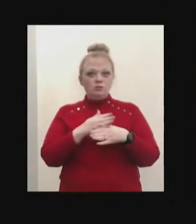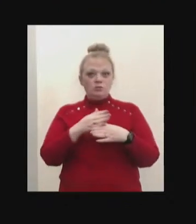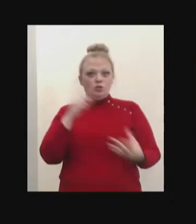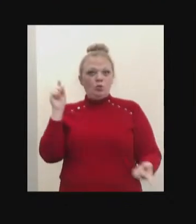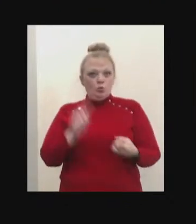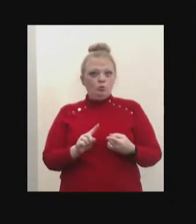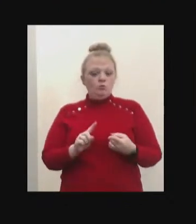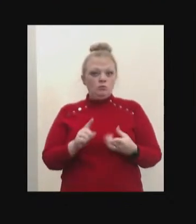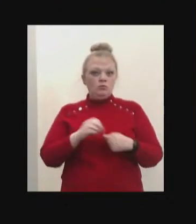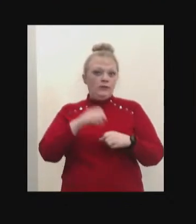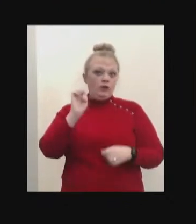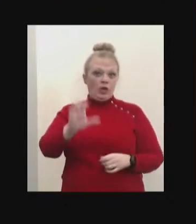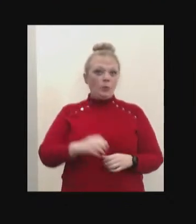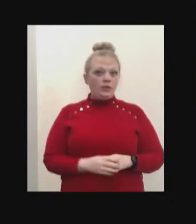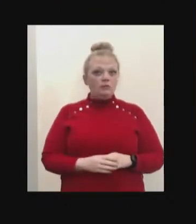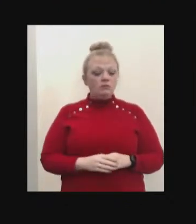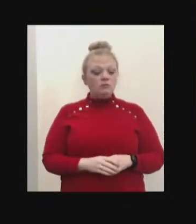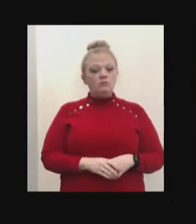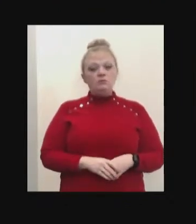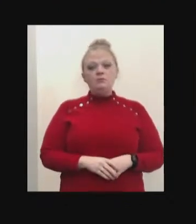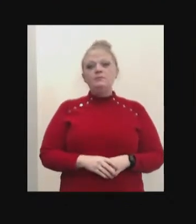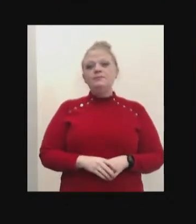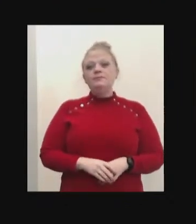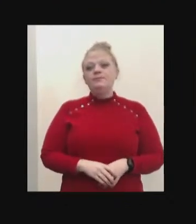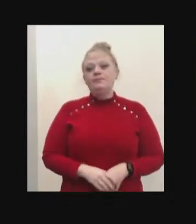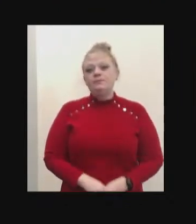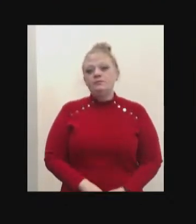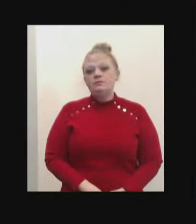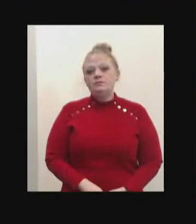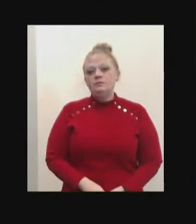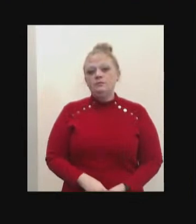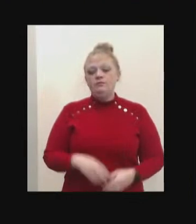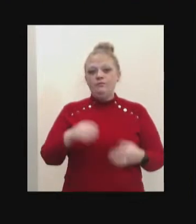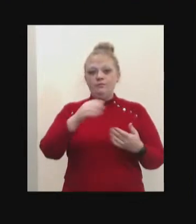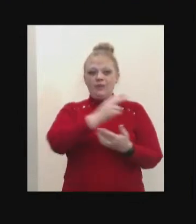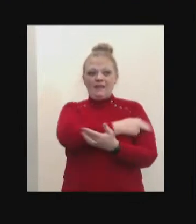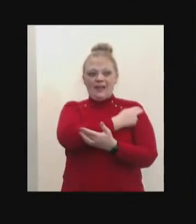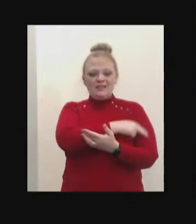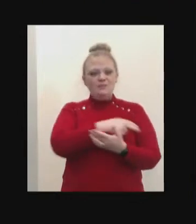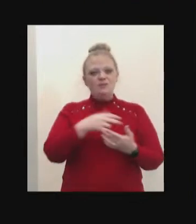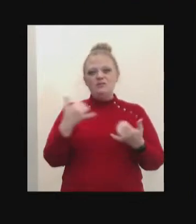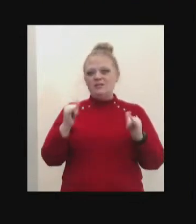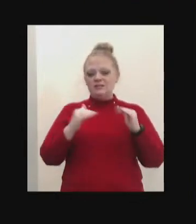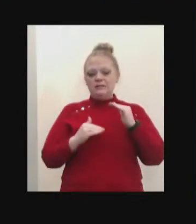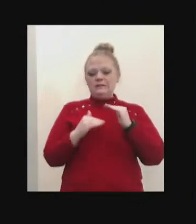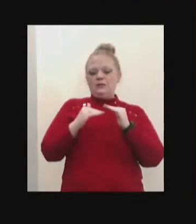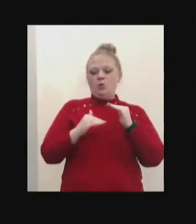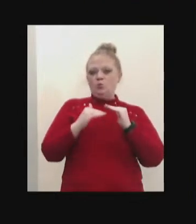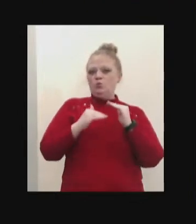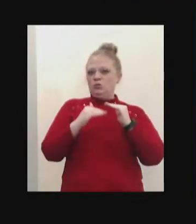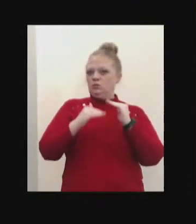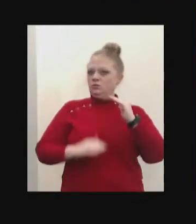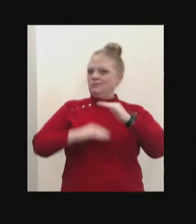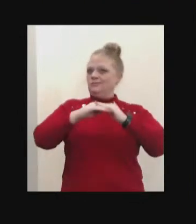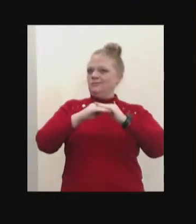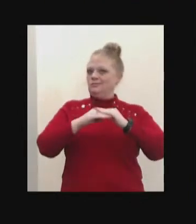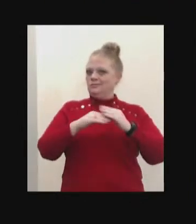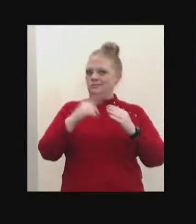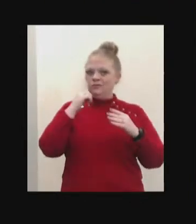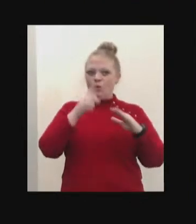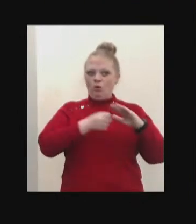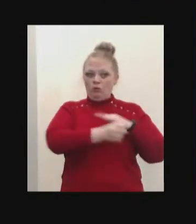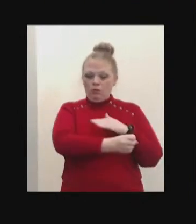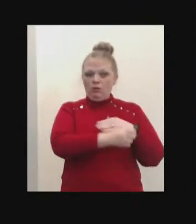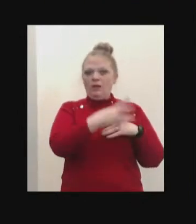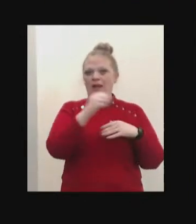County. And we are seeing that our hospitals are still near capacity for inpatients and ICU. One thing I want to